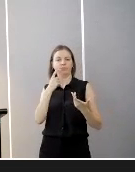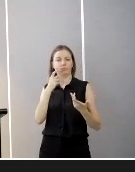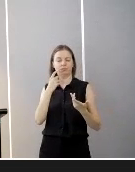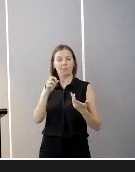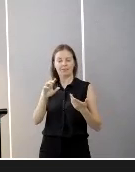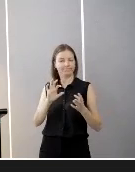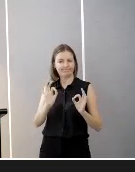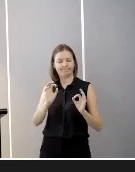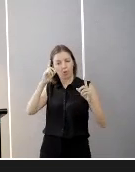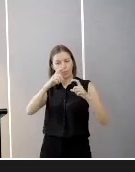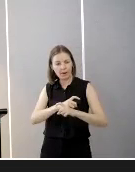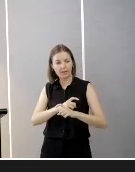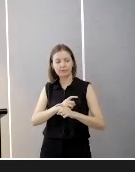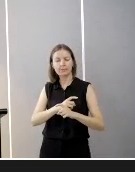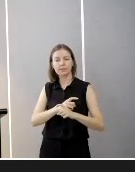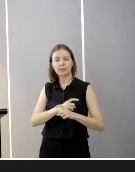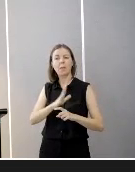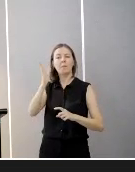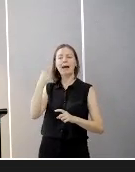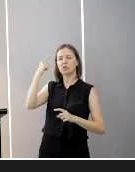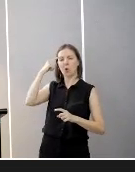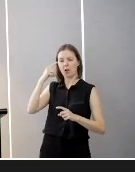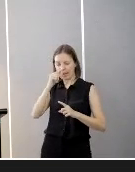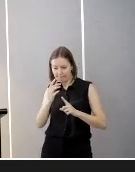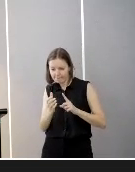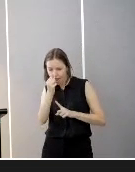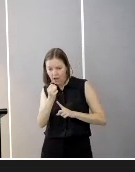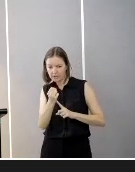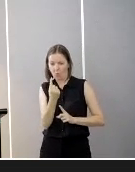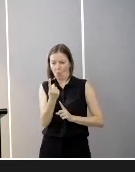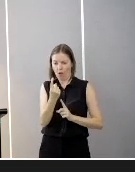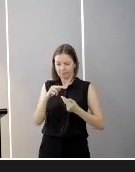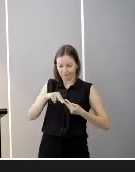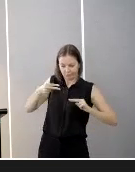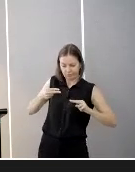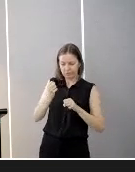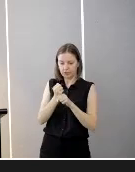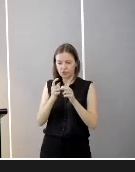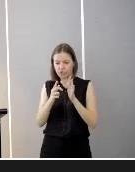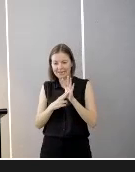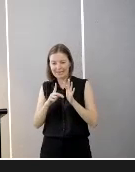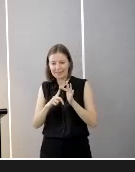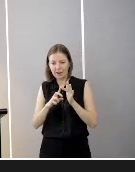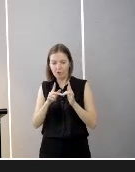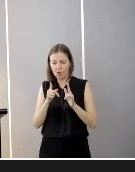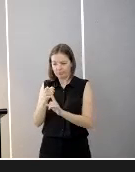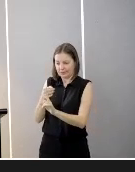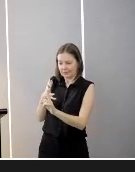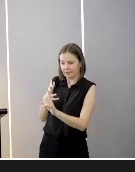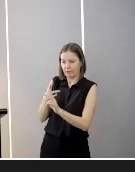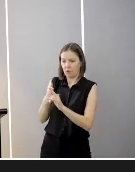used to think that we'd be able to find kind of single genes for mental disorders. So there was a depression gene or a schizophrenia